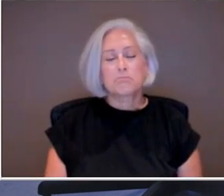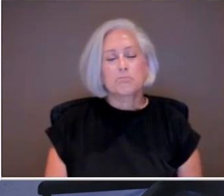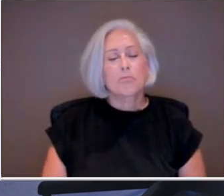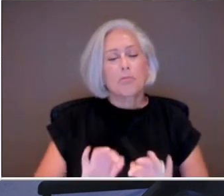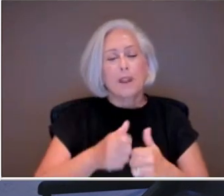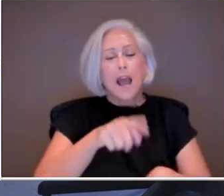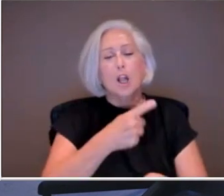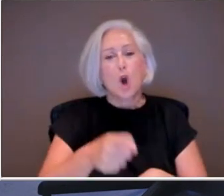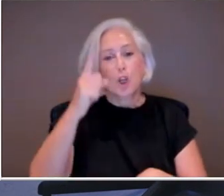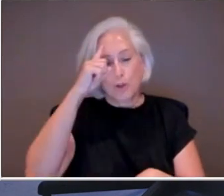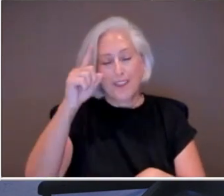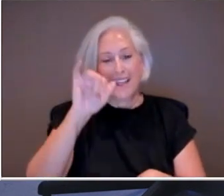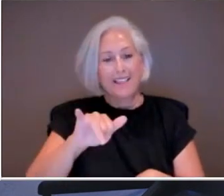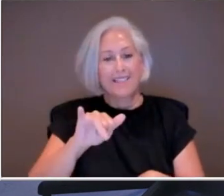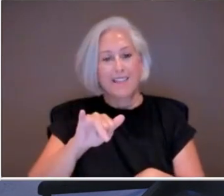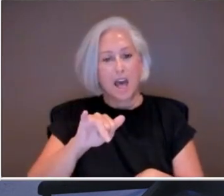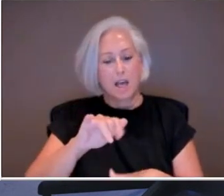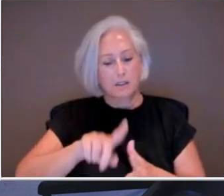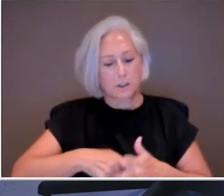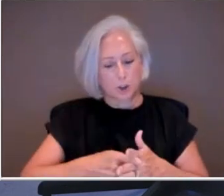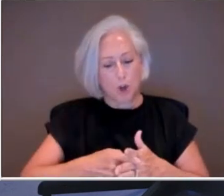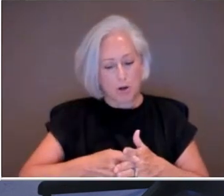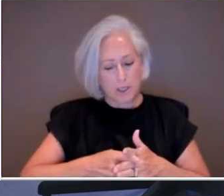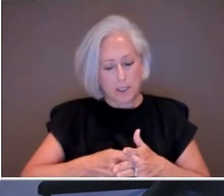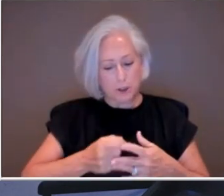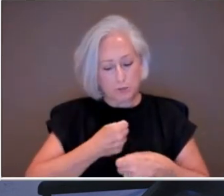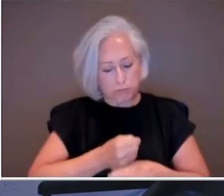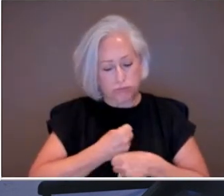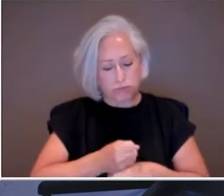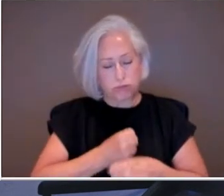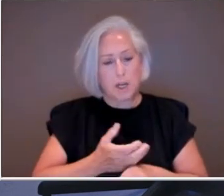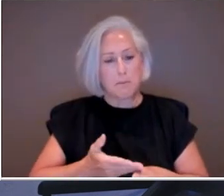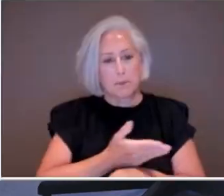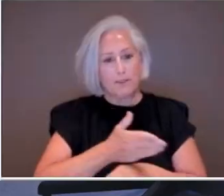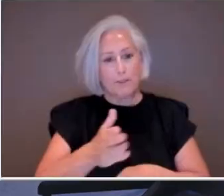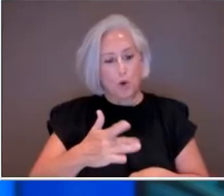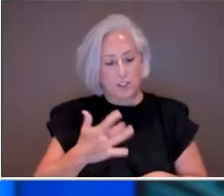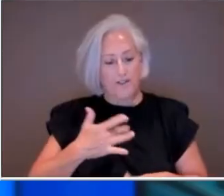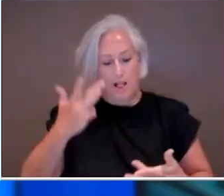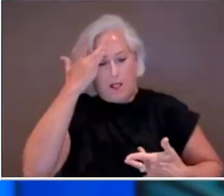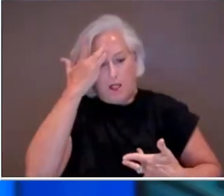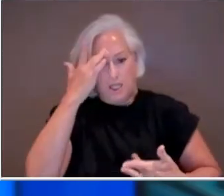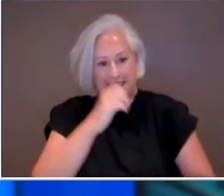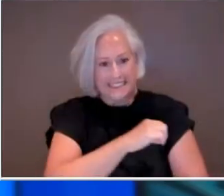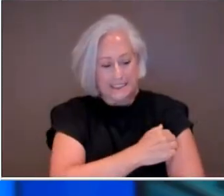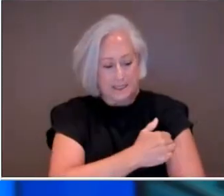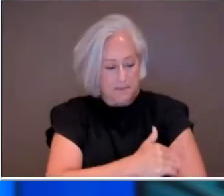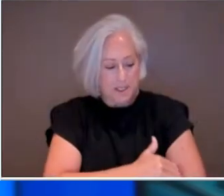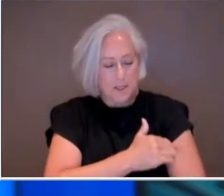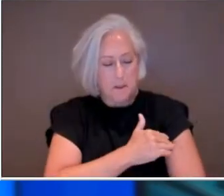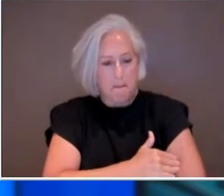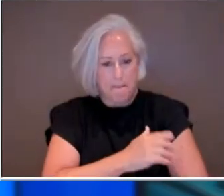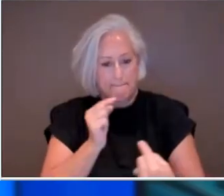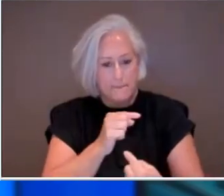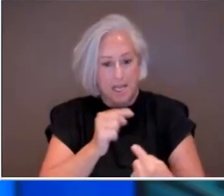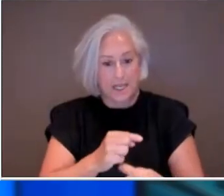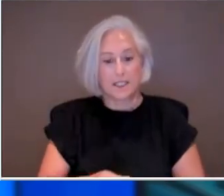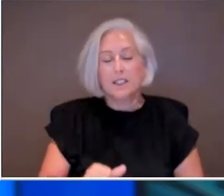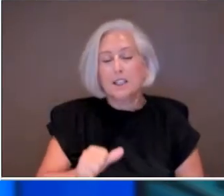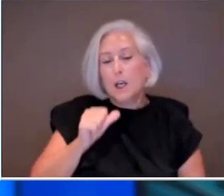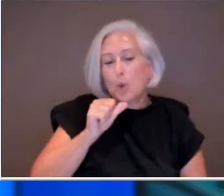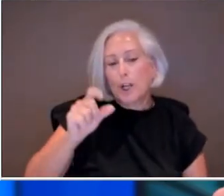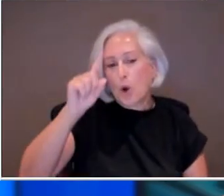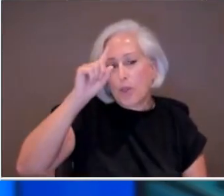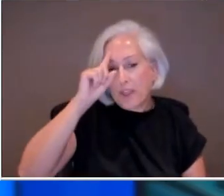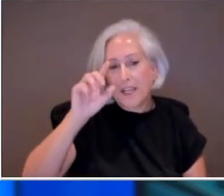the symptoms to her? I think that's a very great question. We have that big debate that we don't think myeloma starts immediately. We think